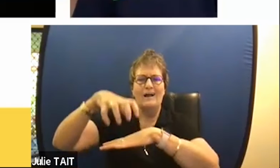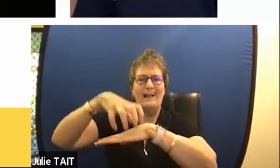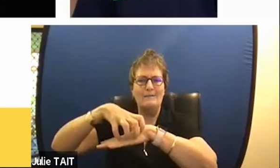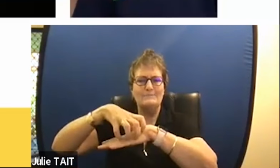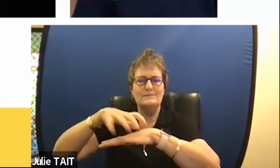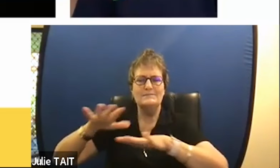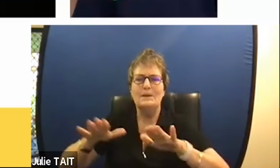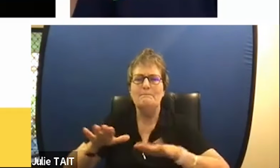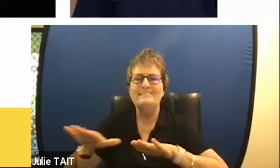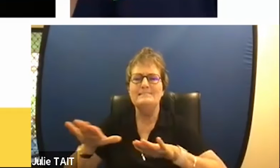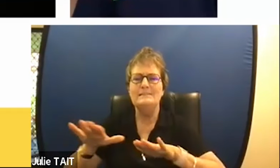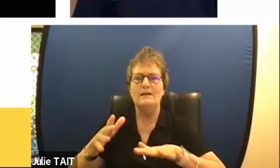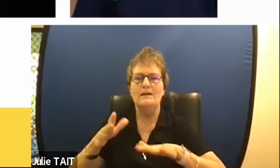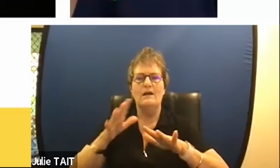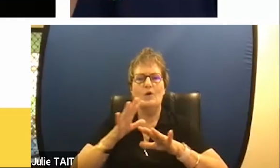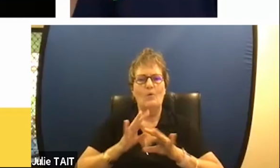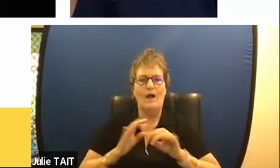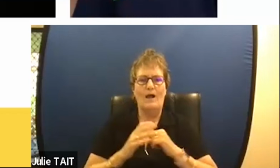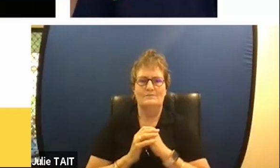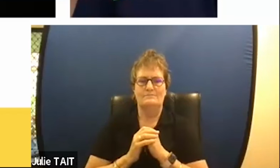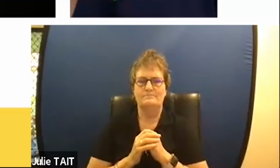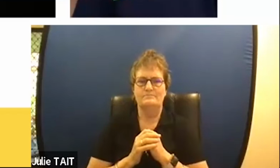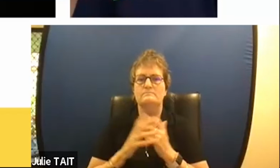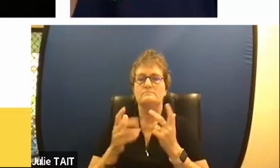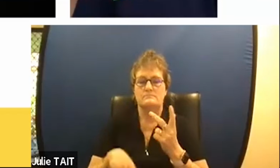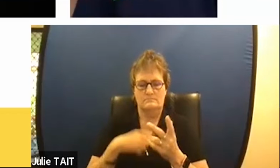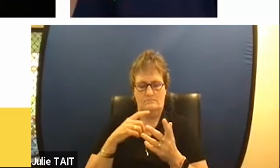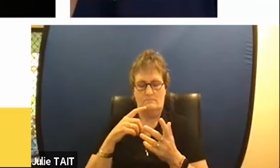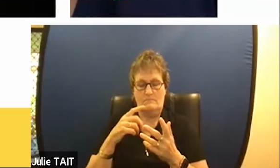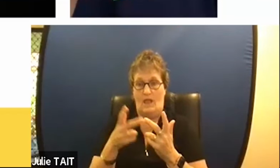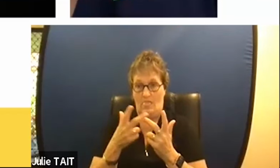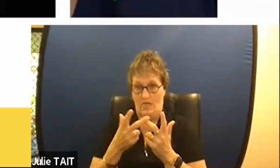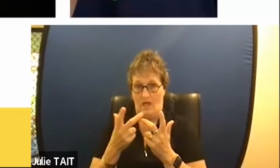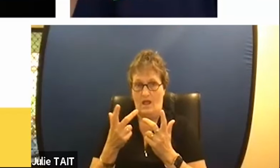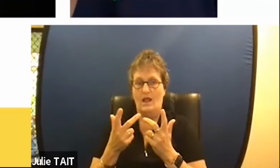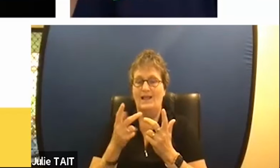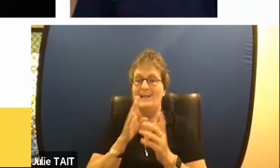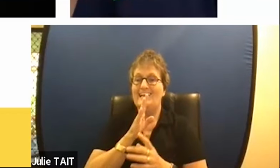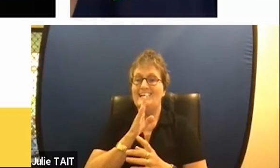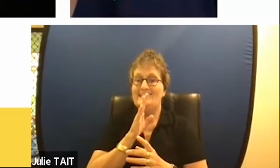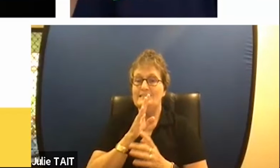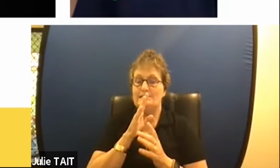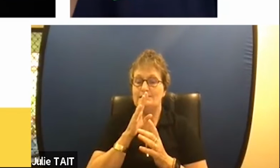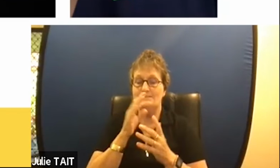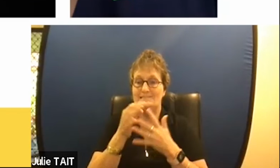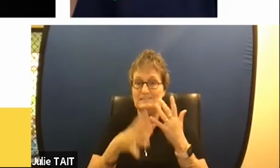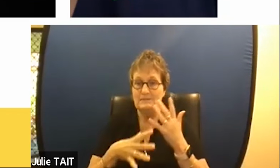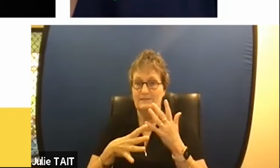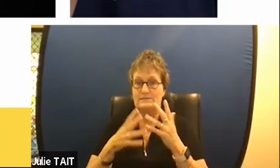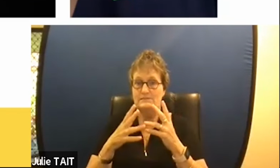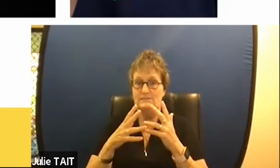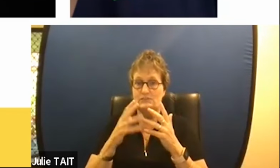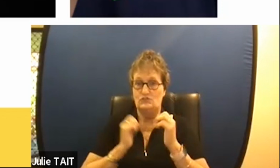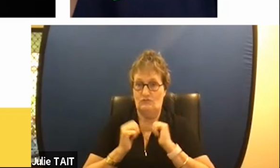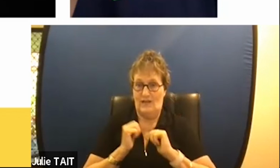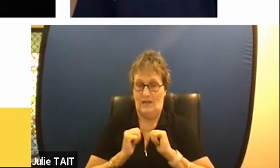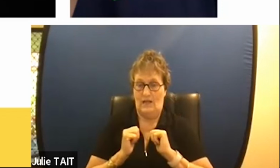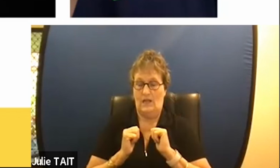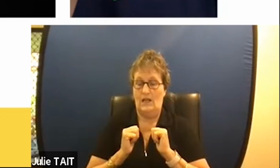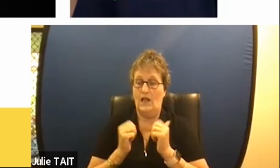And finally, the hidden disability training. So there is now available to all Paddington staff a Moodle module